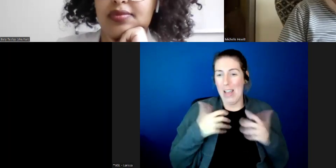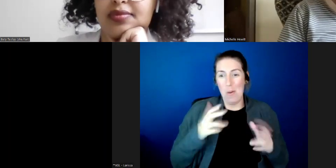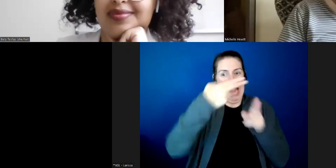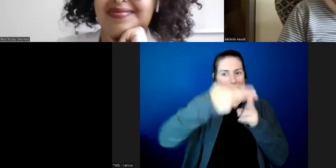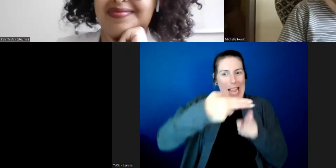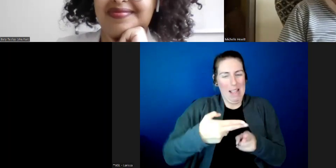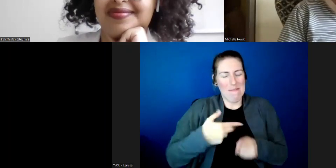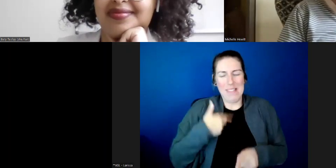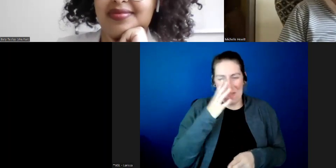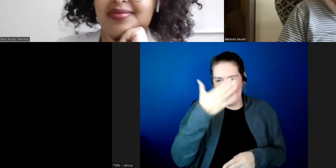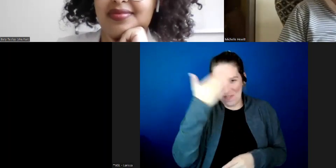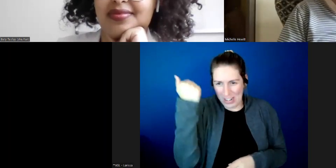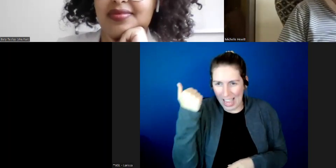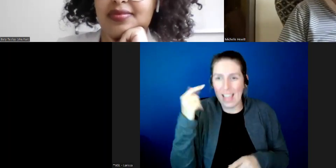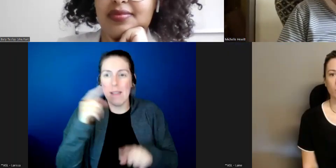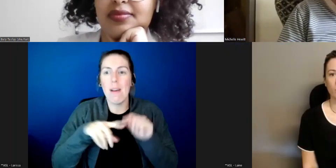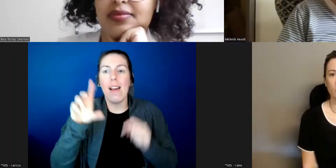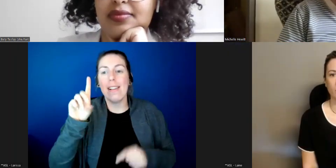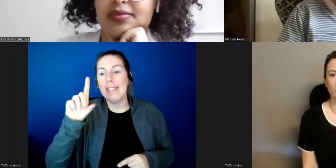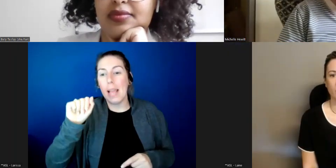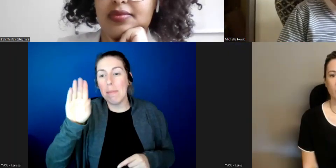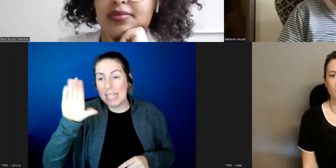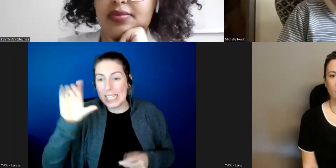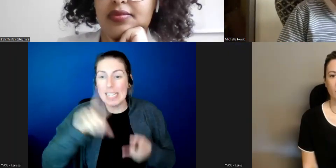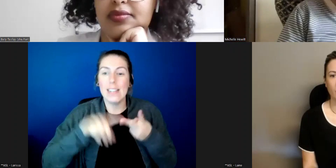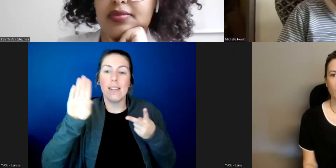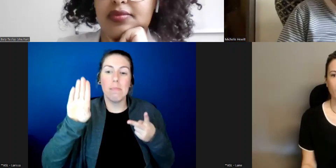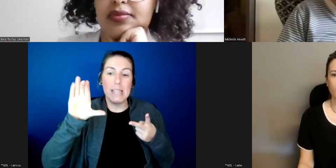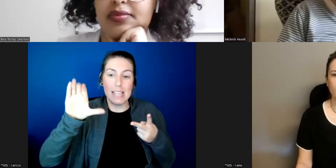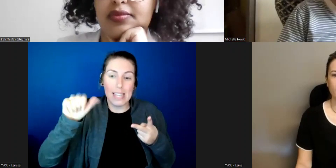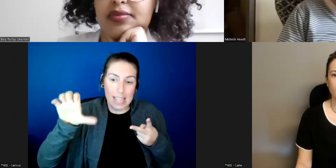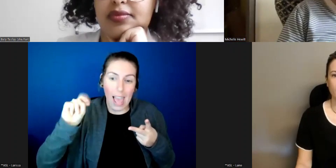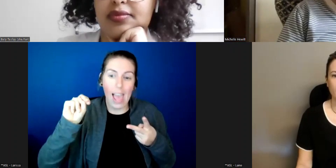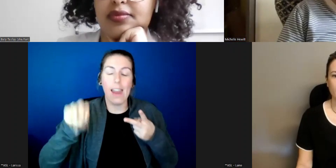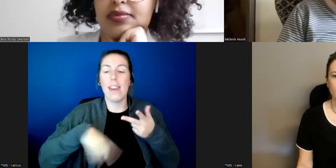but DABC and BCANS and the